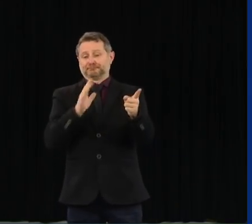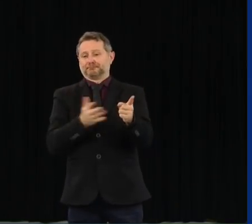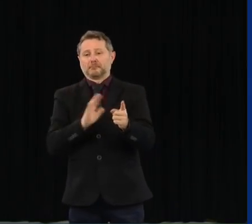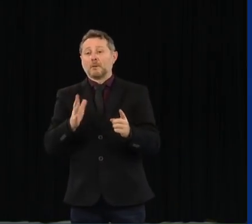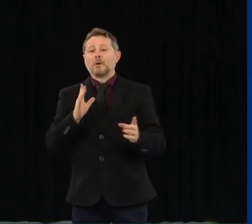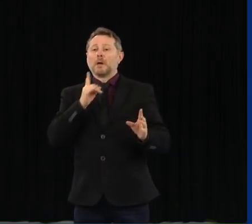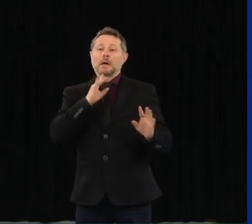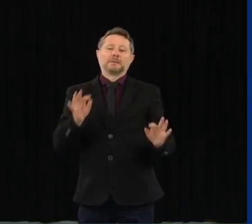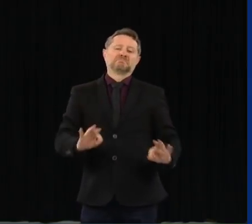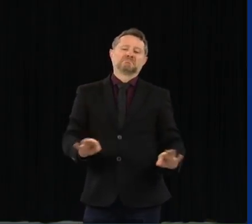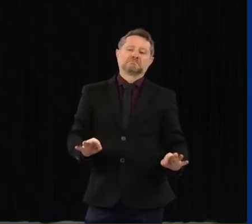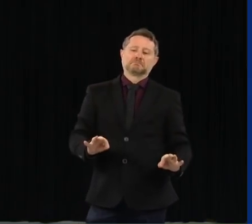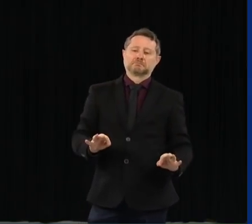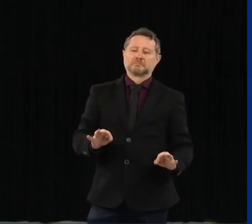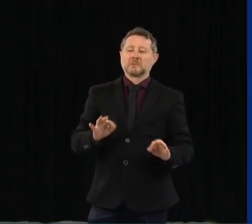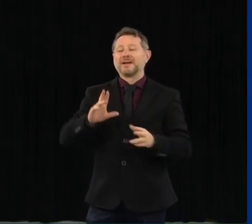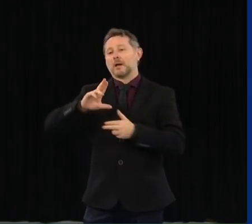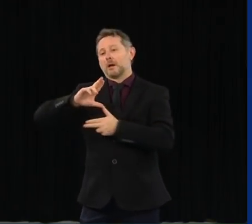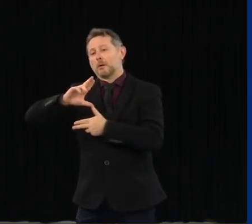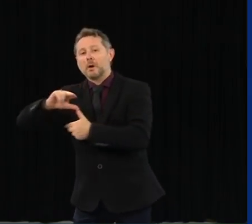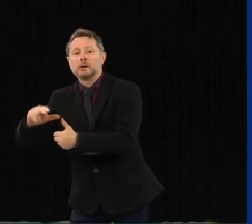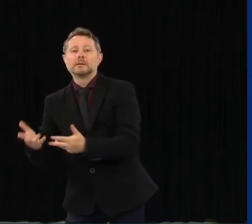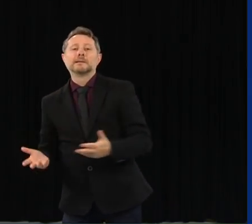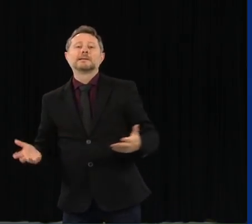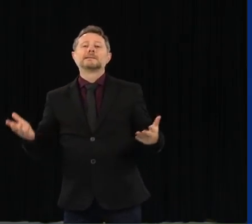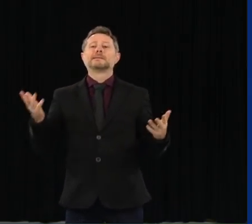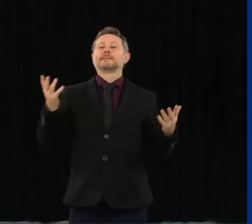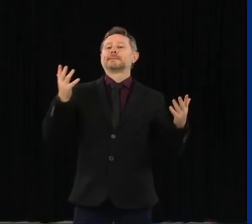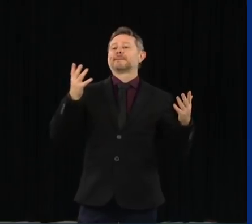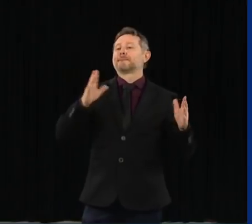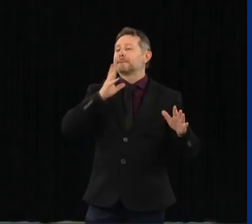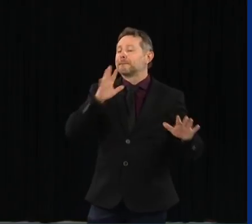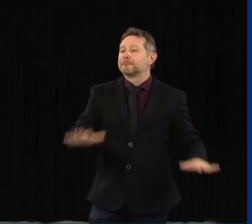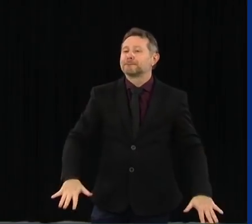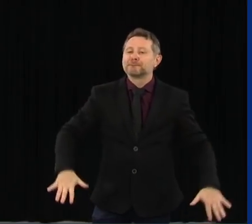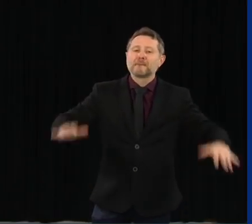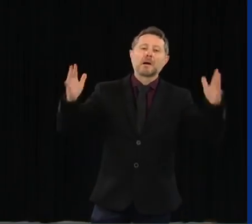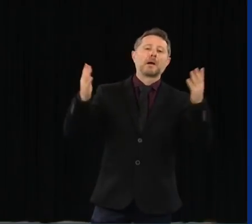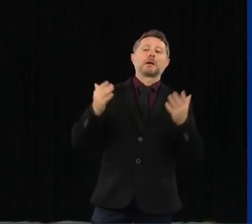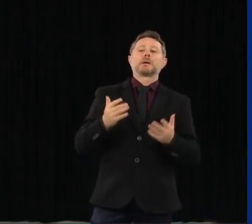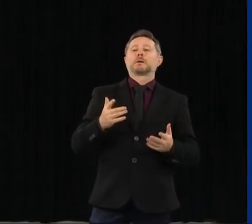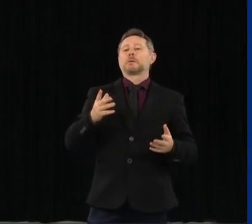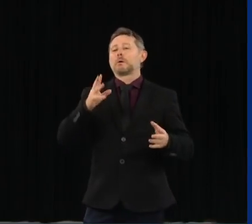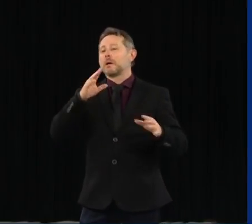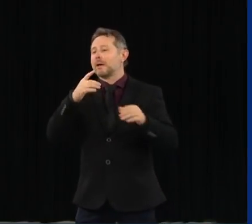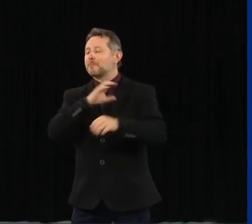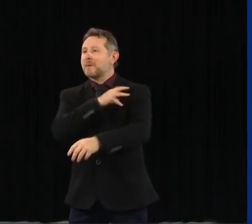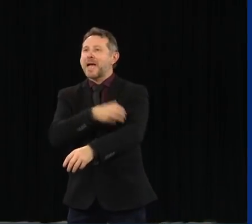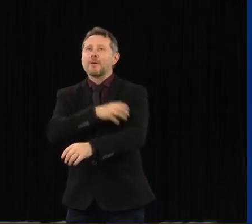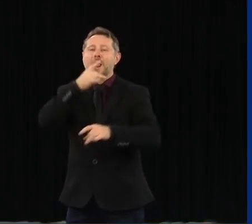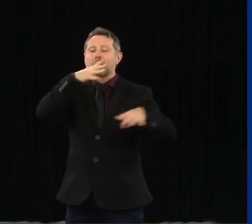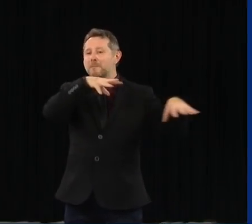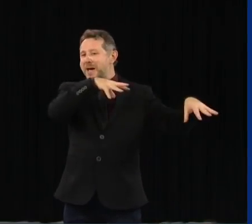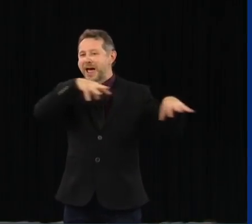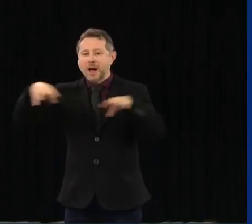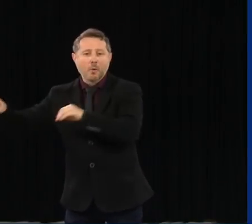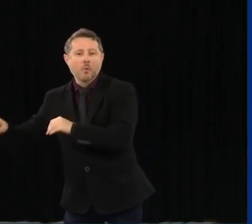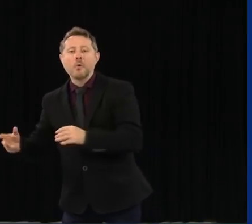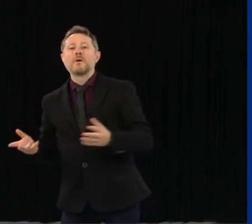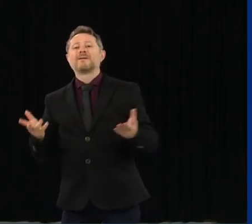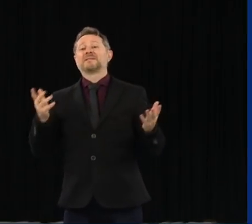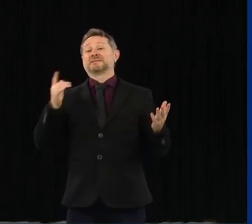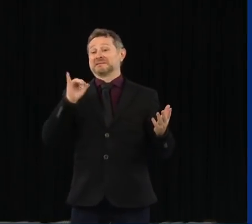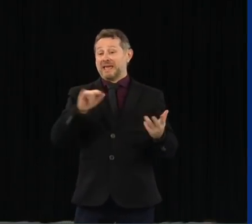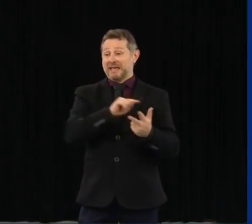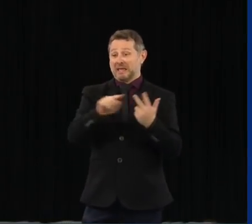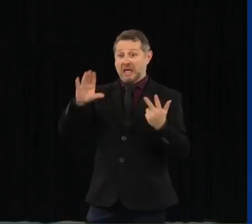minor flood, power goes out, what do? All the power and utility